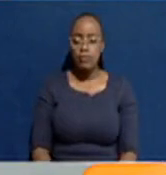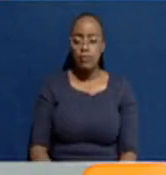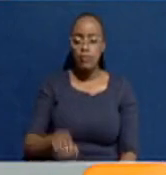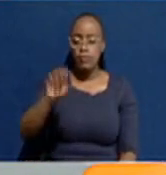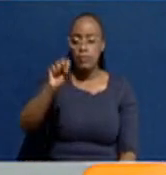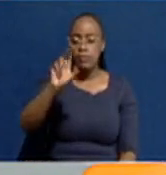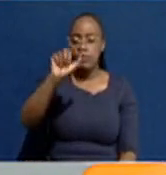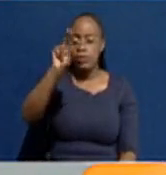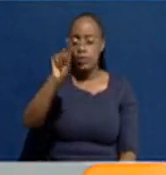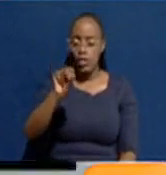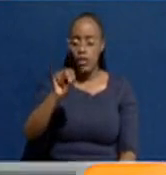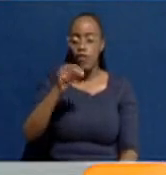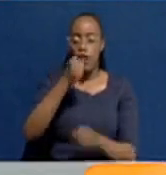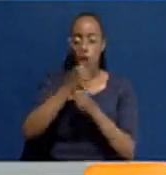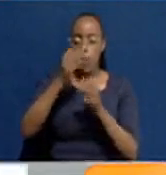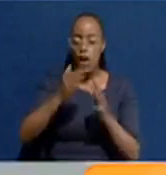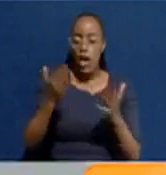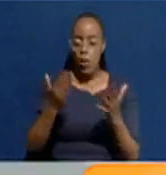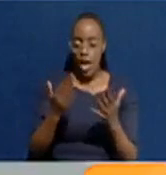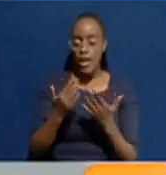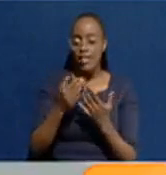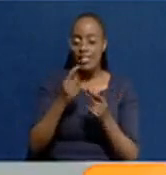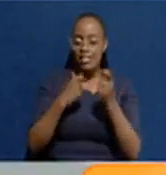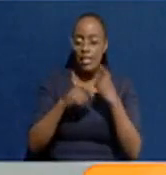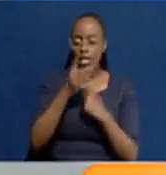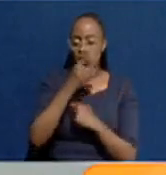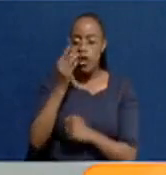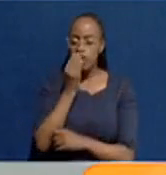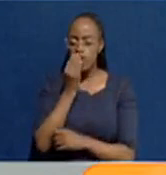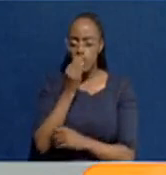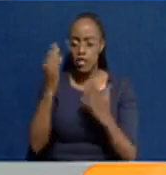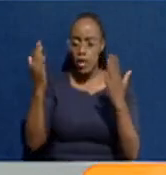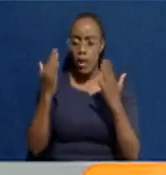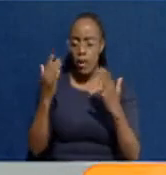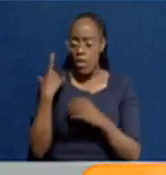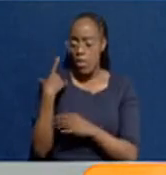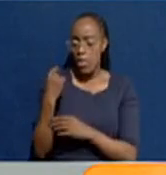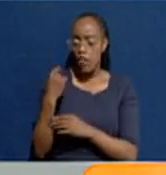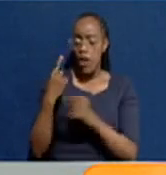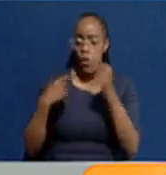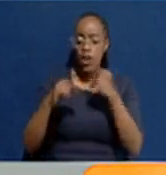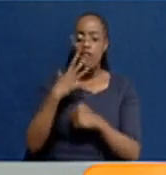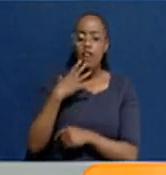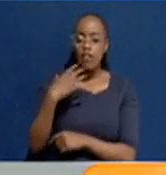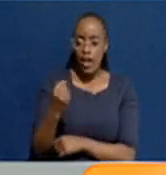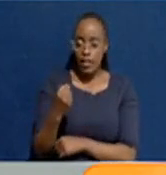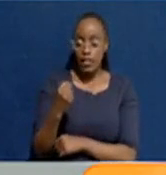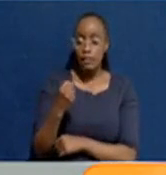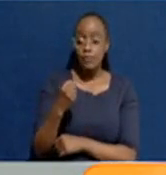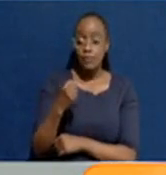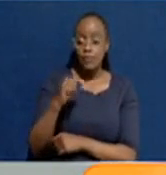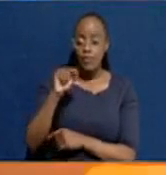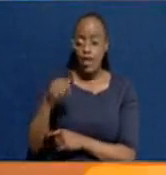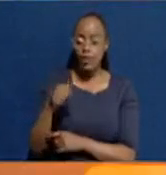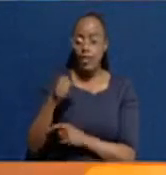Susan Muthoni, an employee at a cereal shop in Meru, is the latest winner of the 500,000 Shabiki Kaende jackpot.